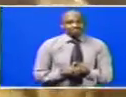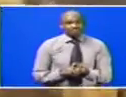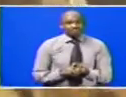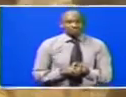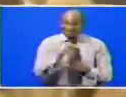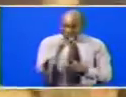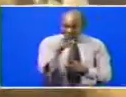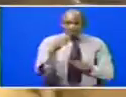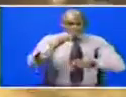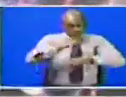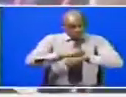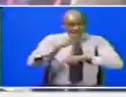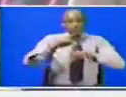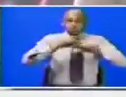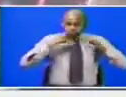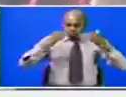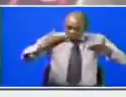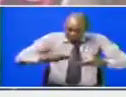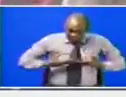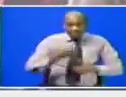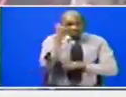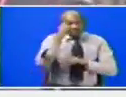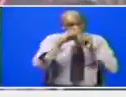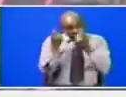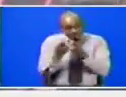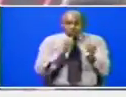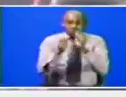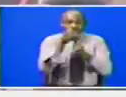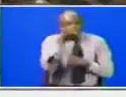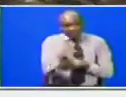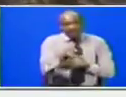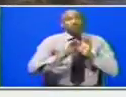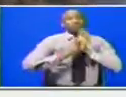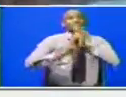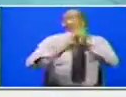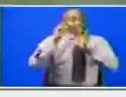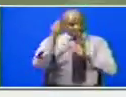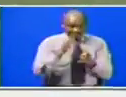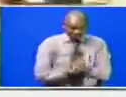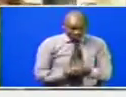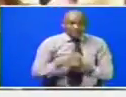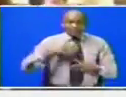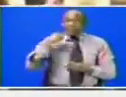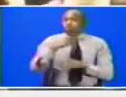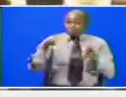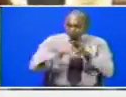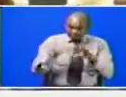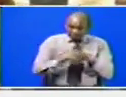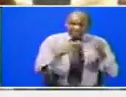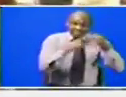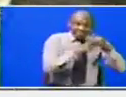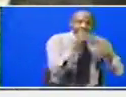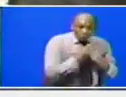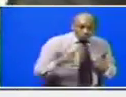Yani Montessori School played host to five teams that battled out for the few positions to represent Kenya. The participants were of ages 6 to